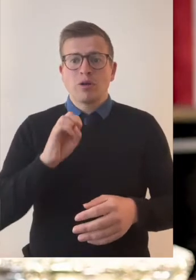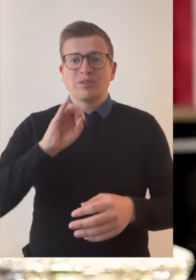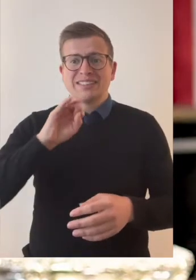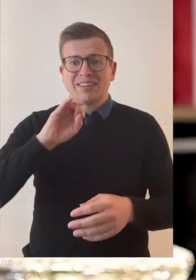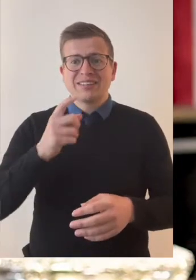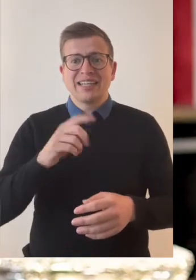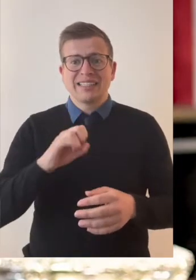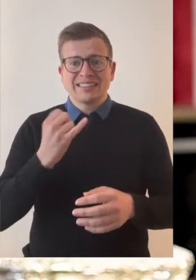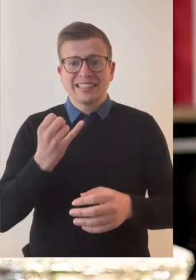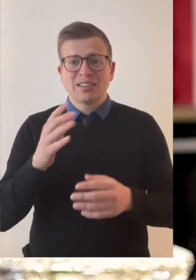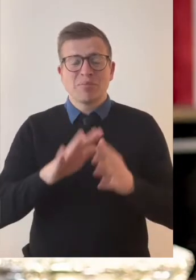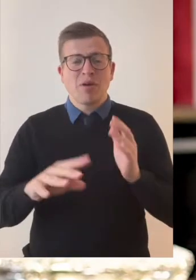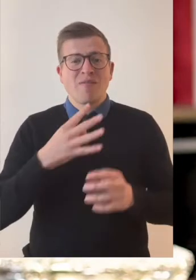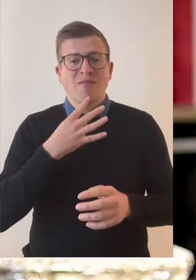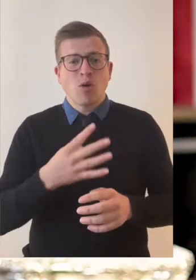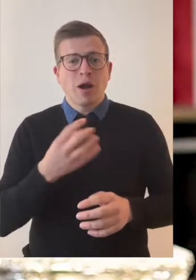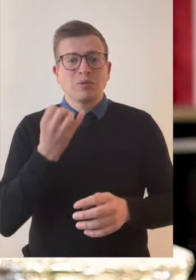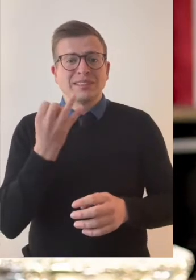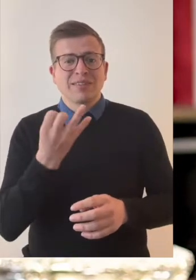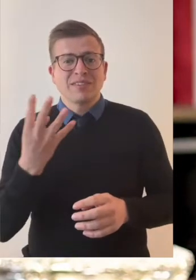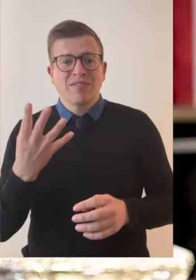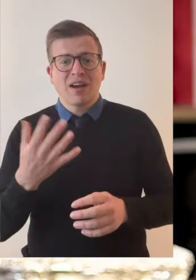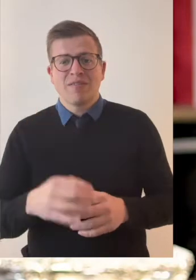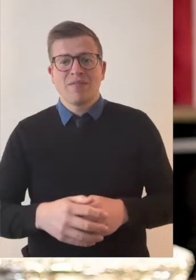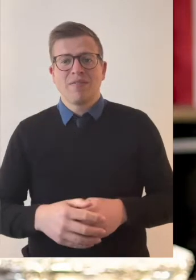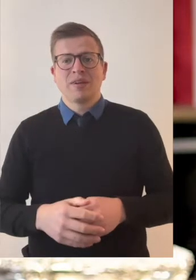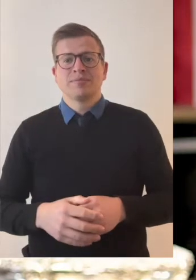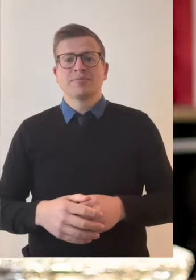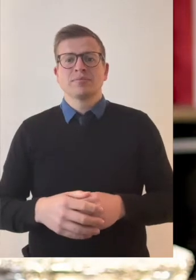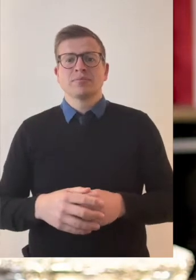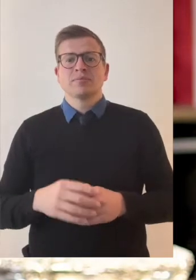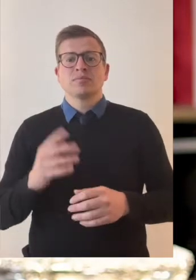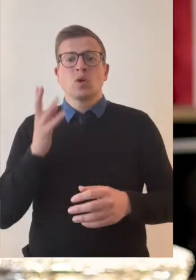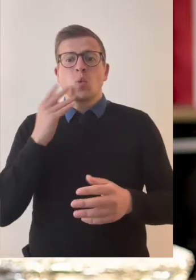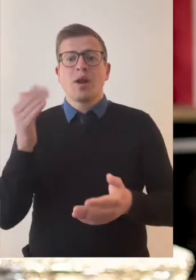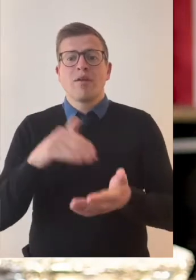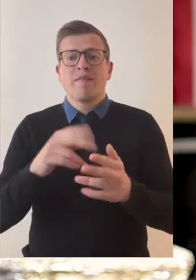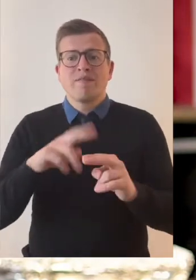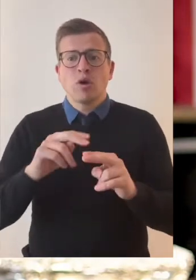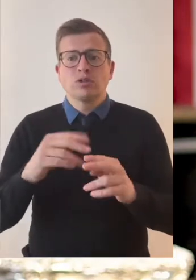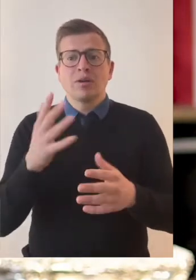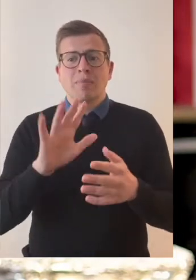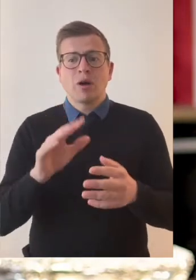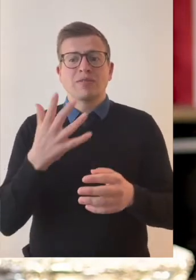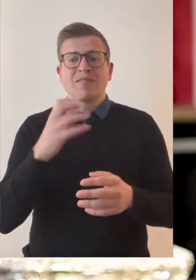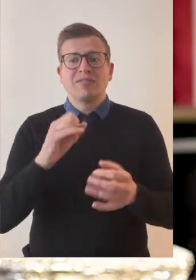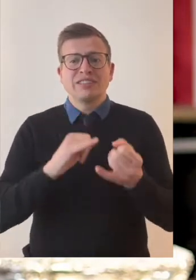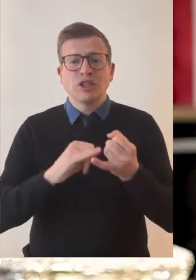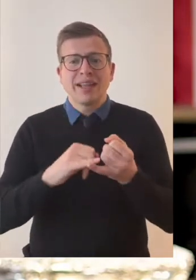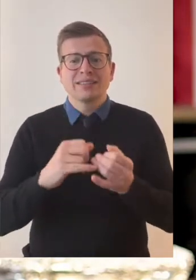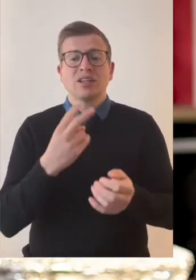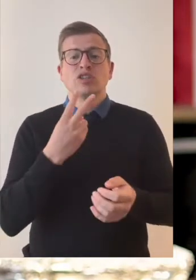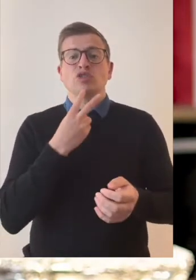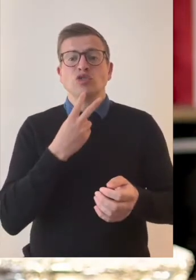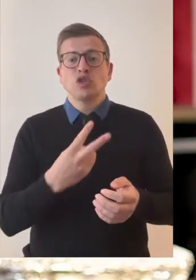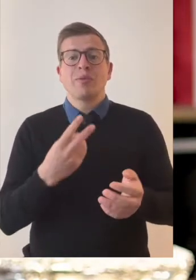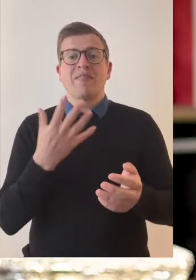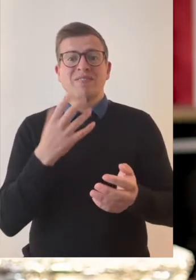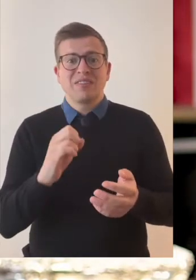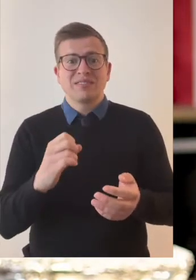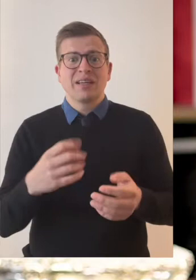was £4.17 and 6, which is about £4.75. When I came to Foden's, it was about 50